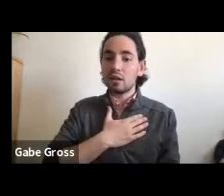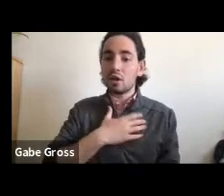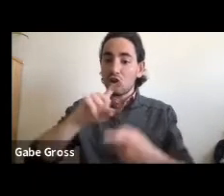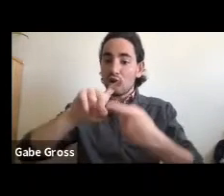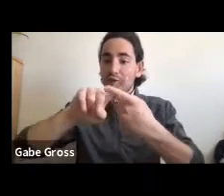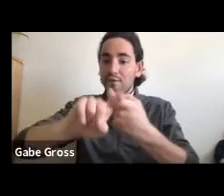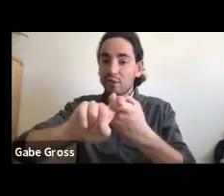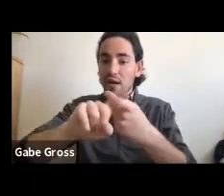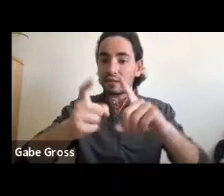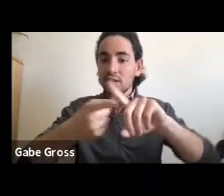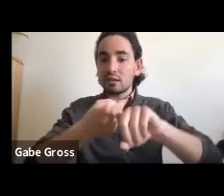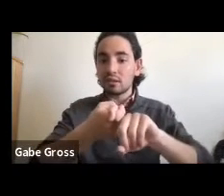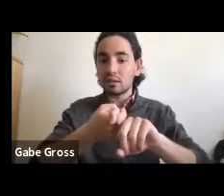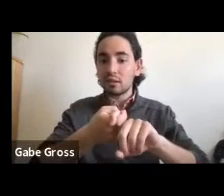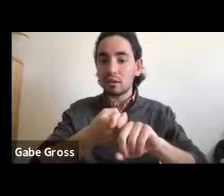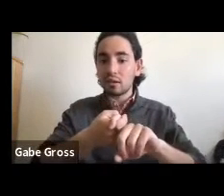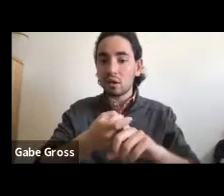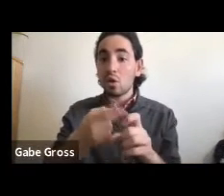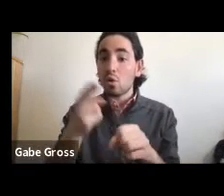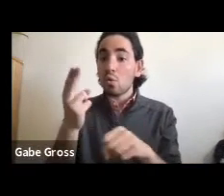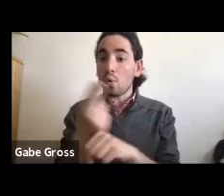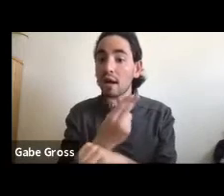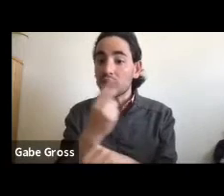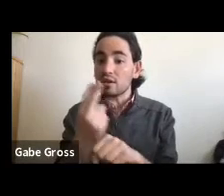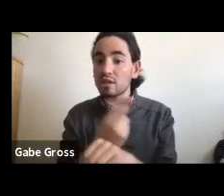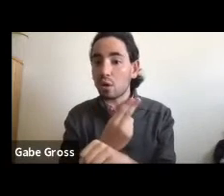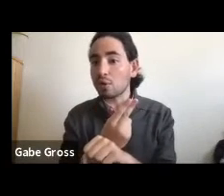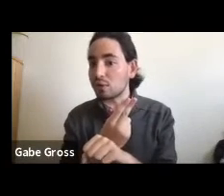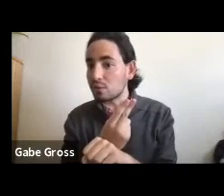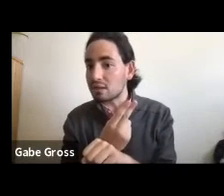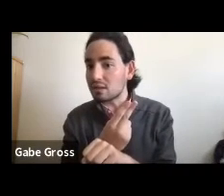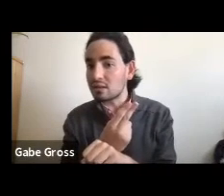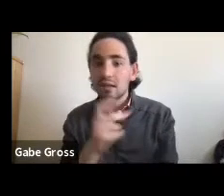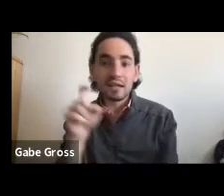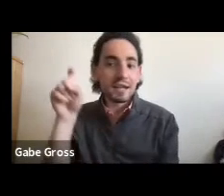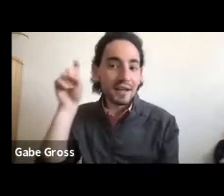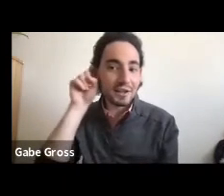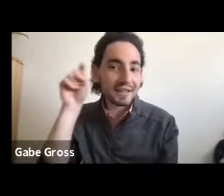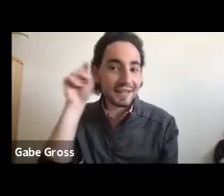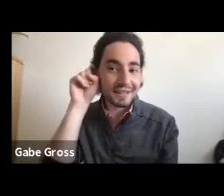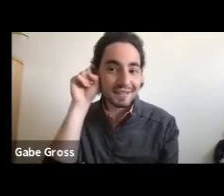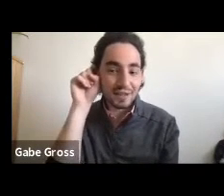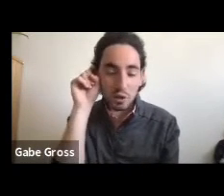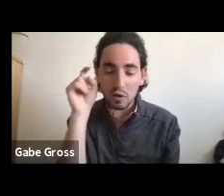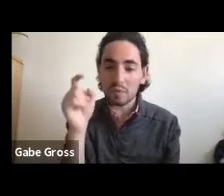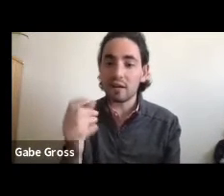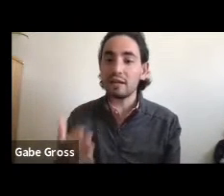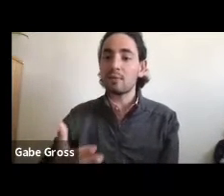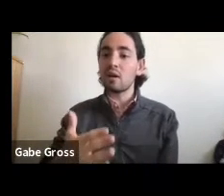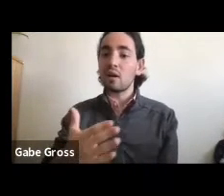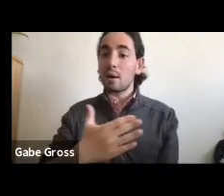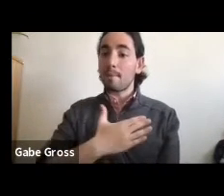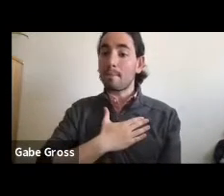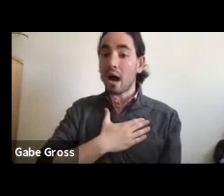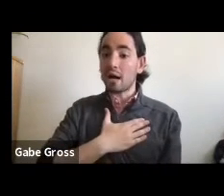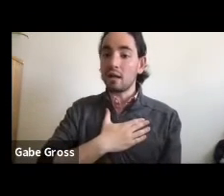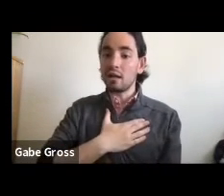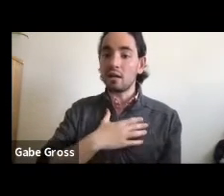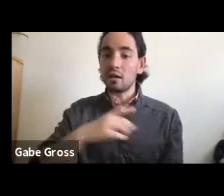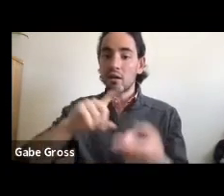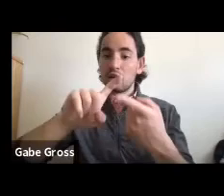sign my friend wears or uses hearing aids. Do it with me.